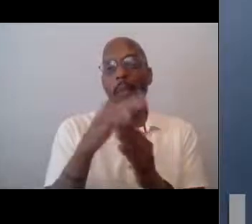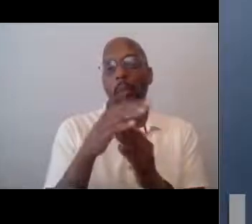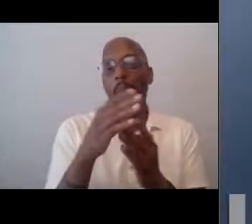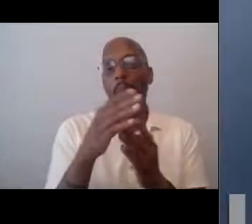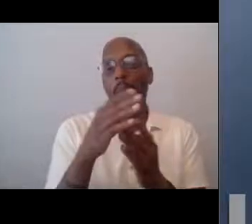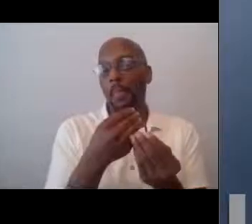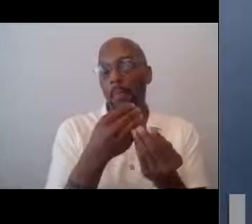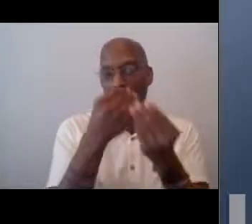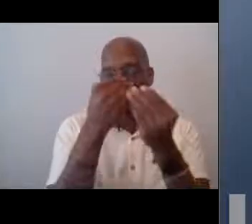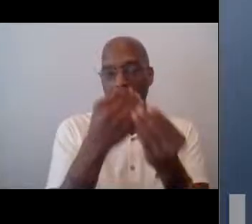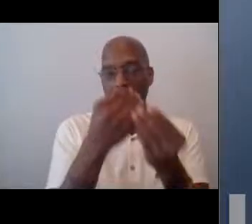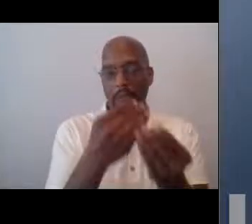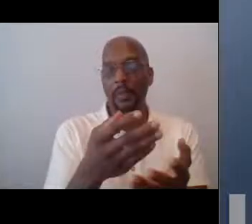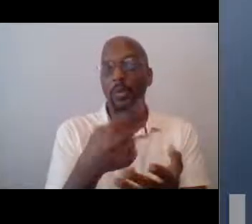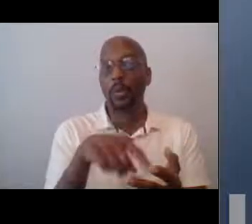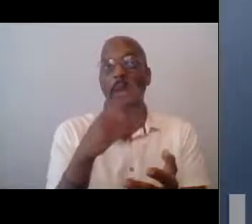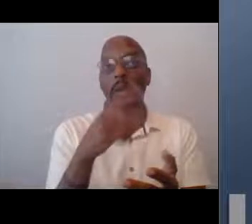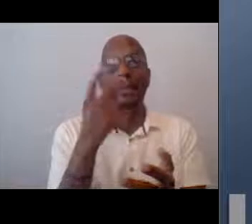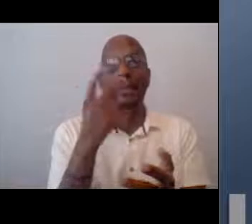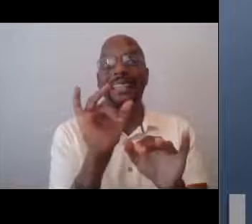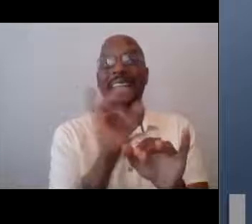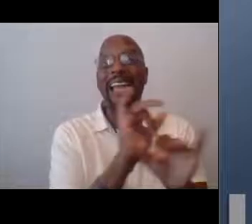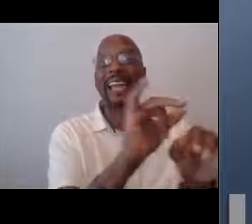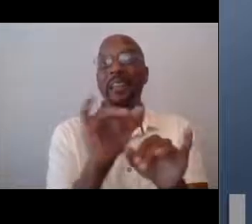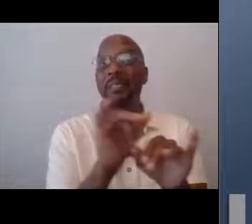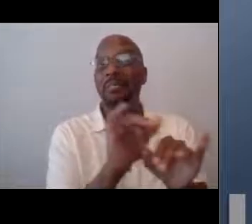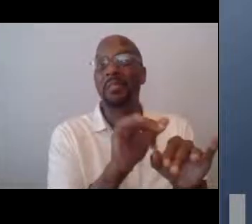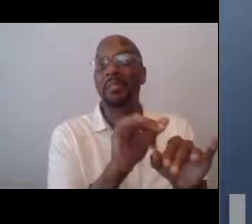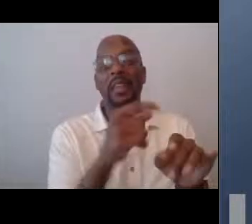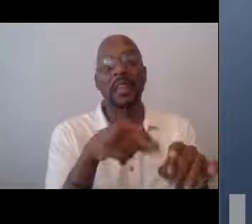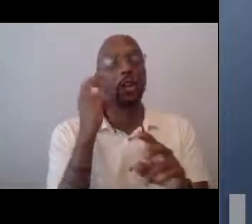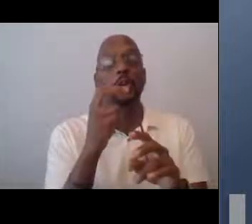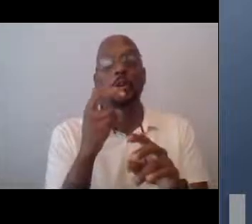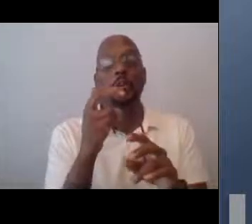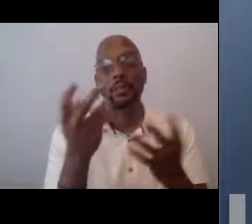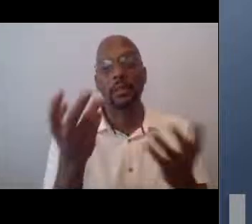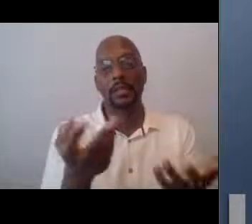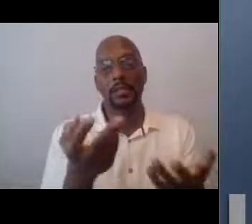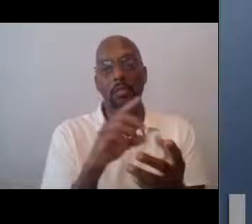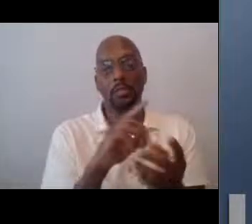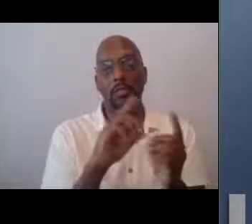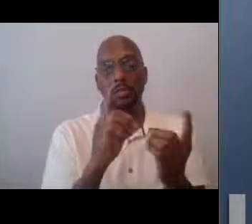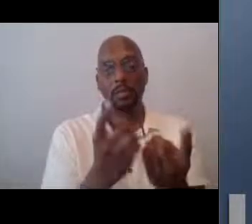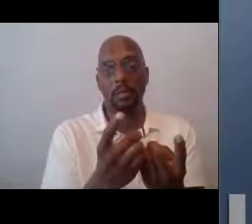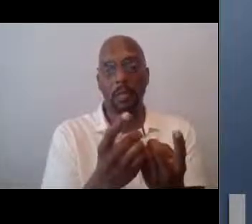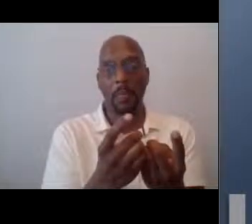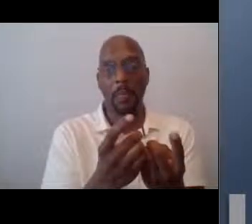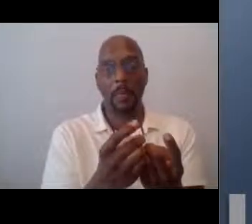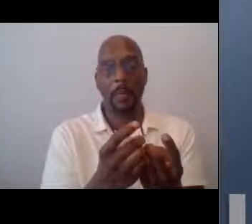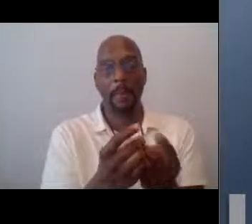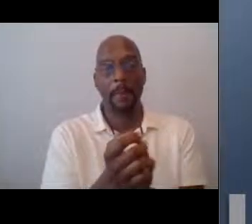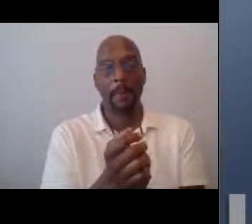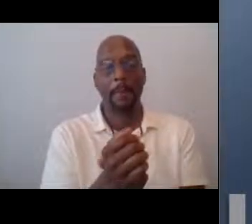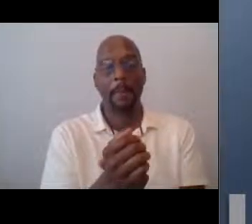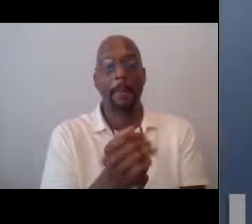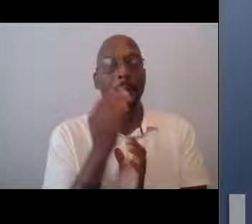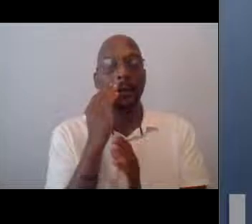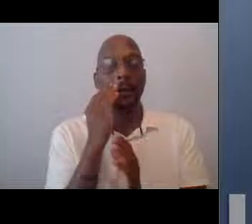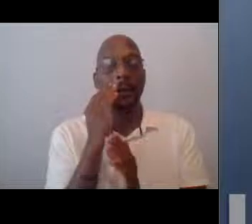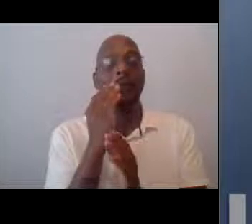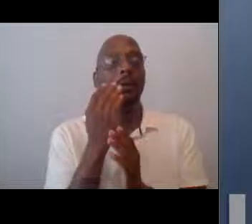seeing the same thing, that the demand for the active transportation program continues to just be massive. We're seeing that up and down the